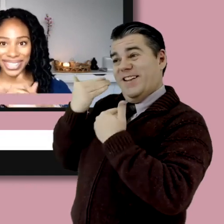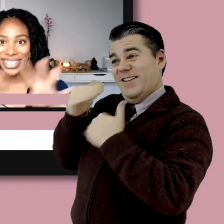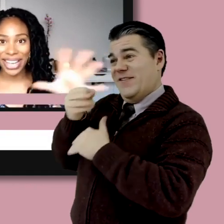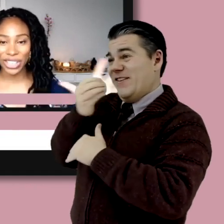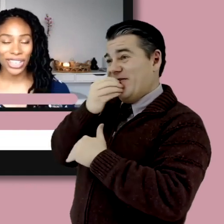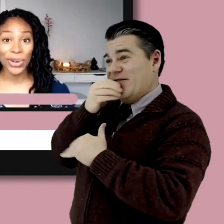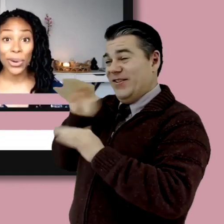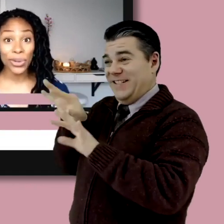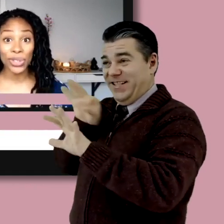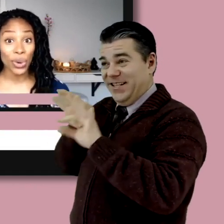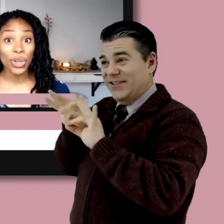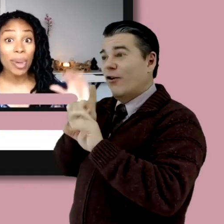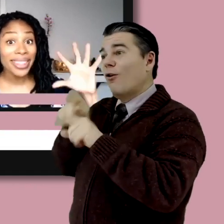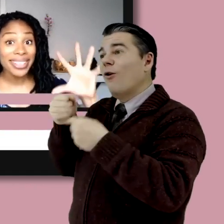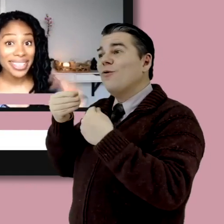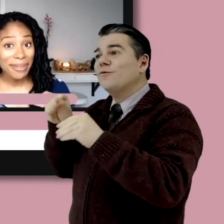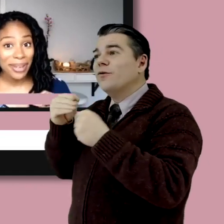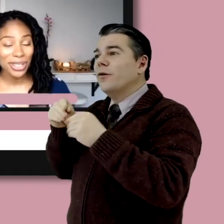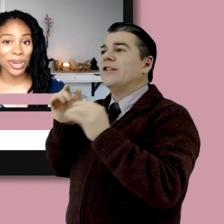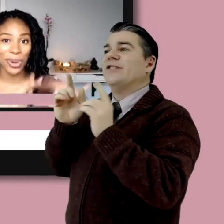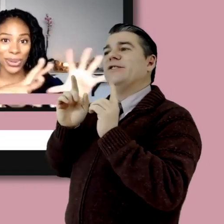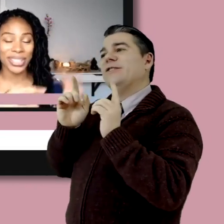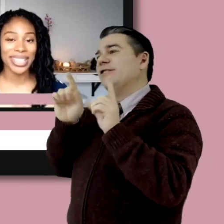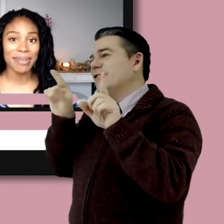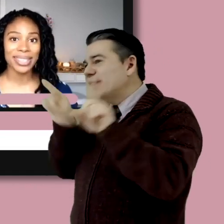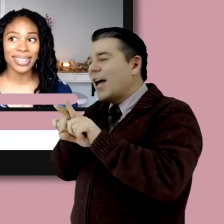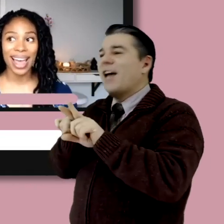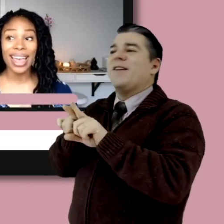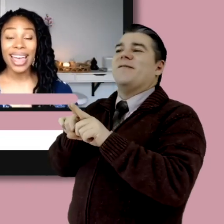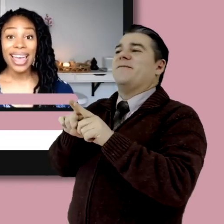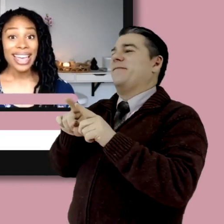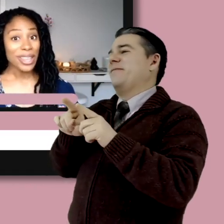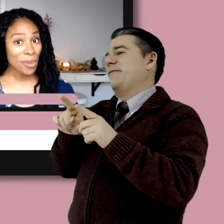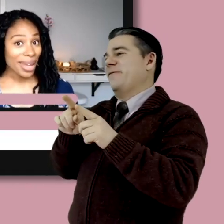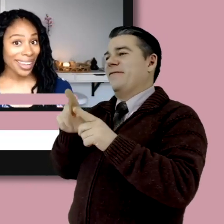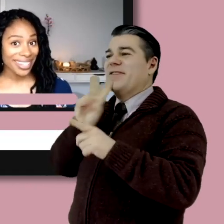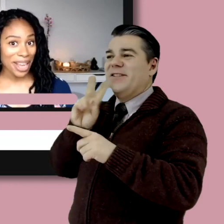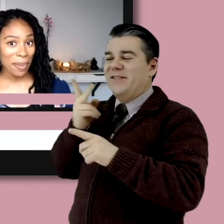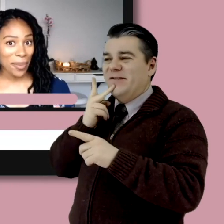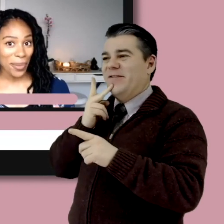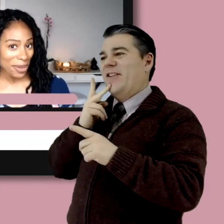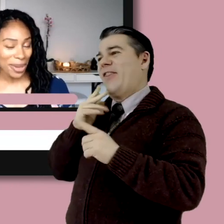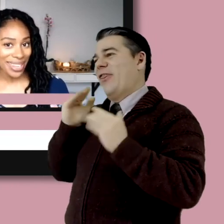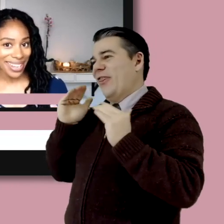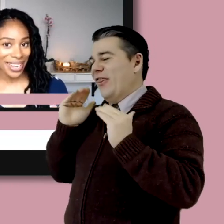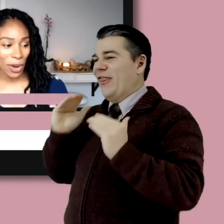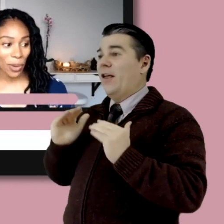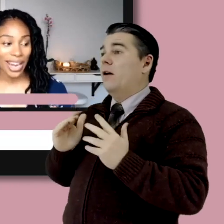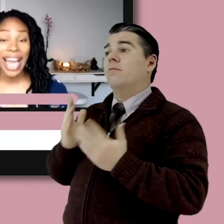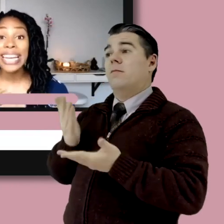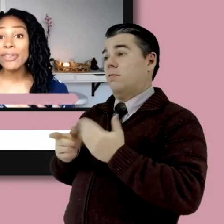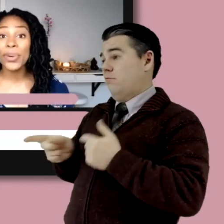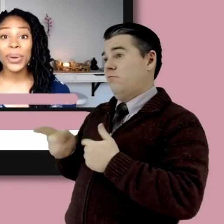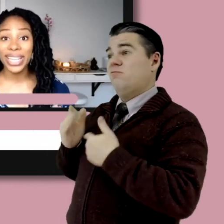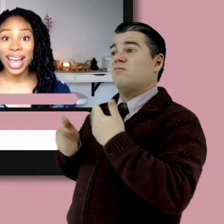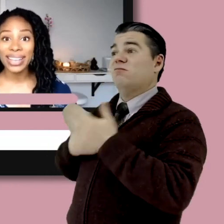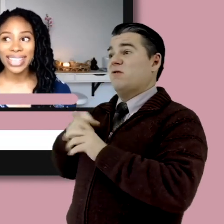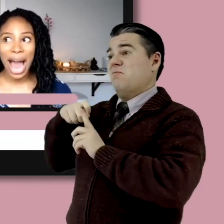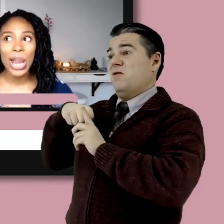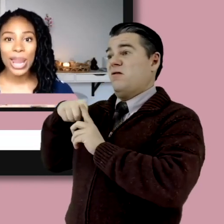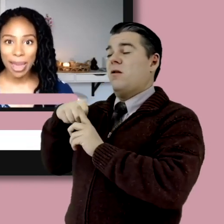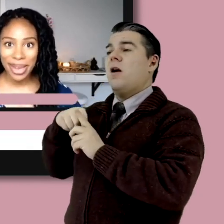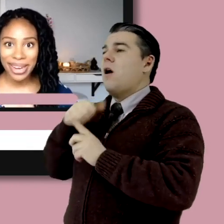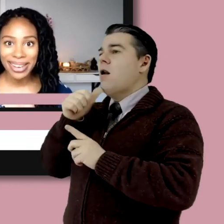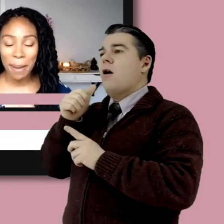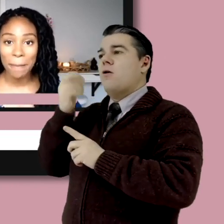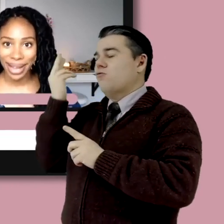food selection, you go to the store and you buy the same vegetables or the same this and that, you may end up with a picky eater. And I never realized